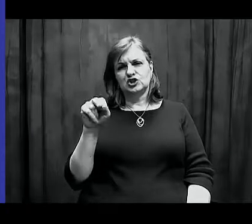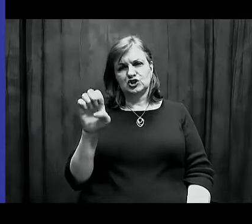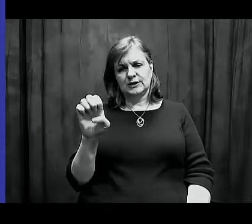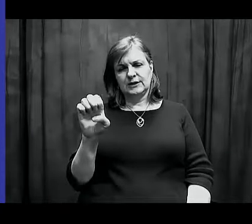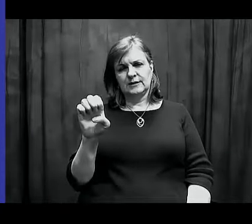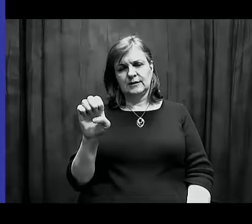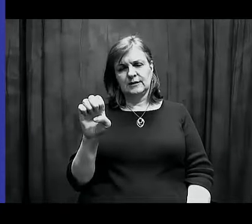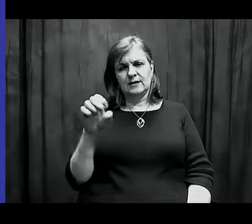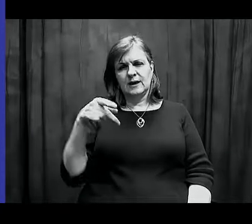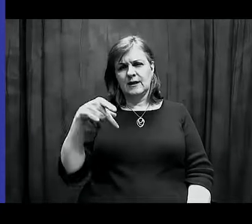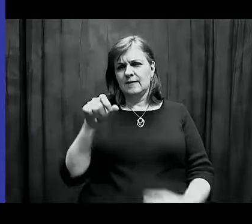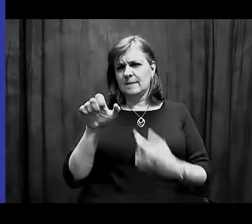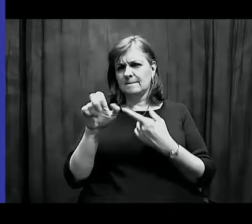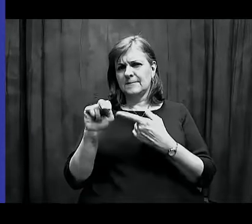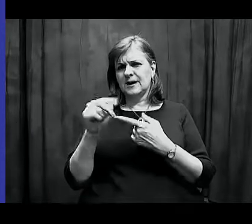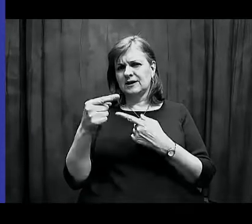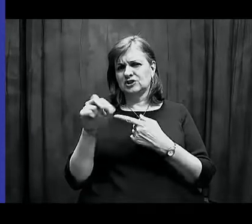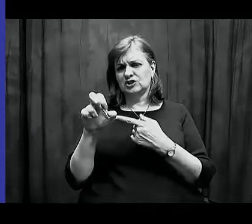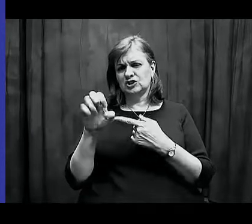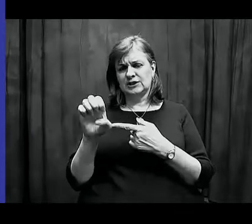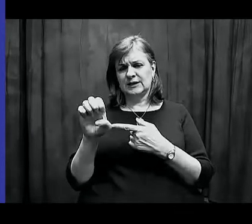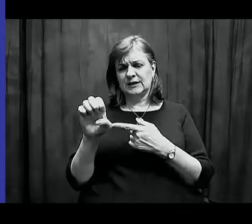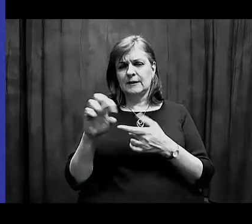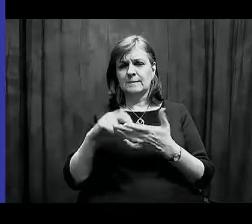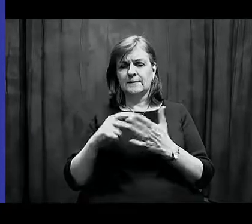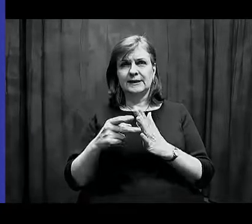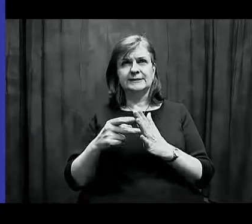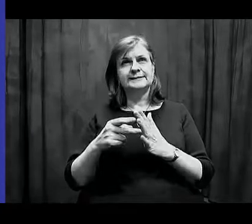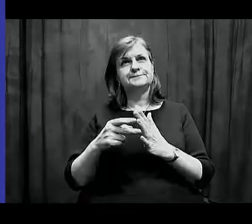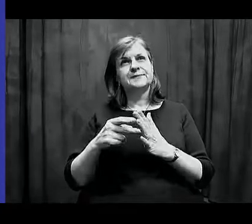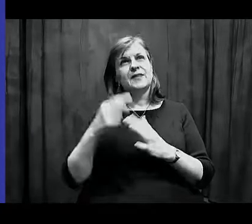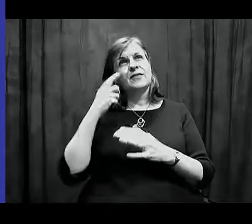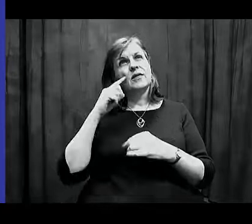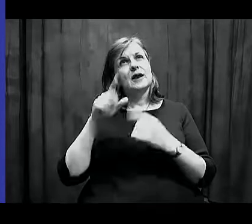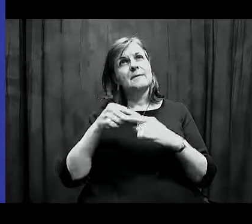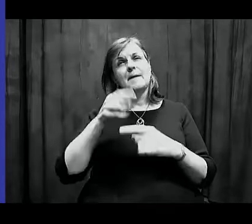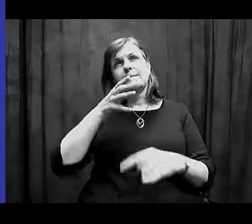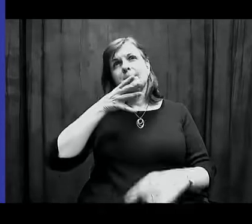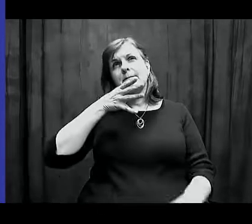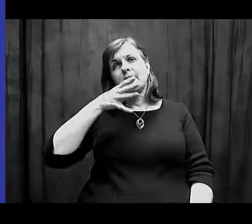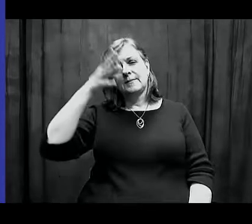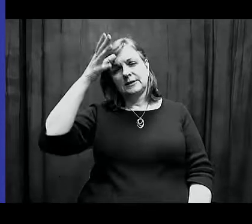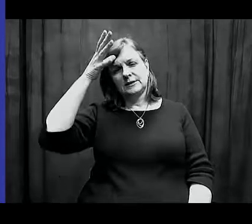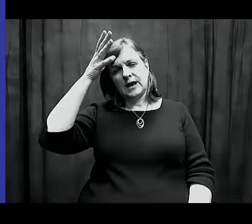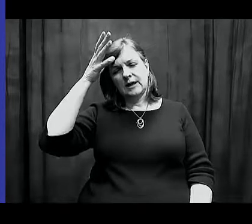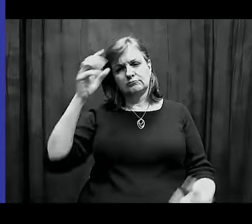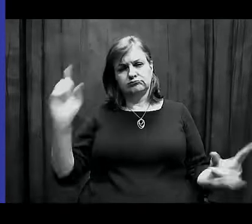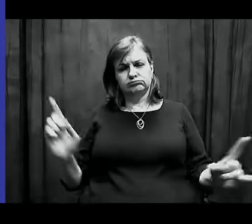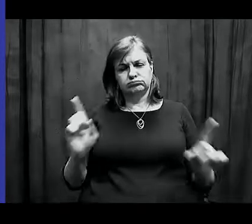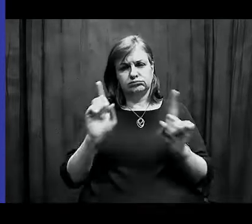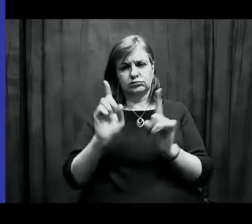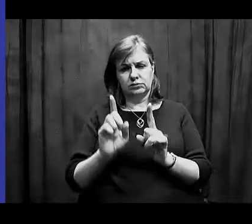pan-gene. Now, when we think about a pan-gene, we have to think about mom and dad